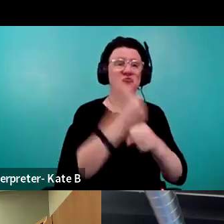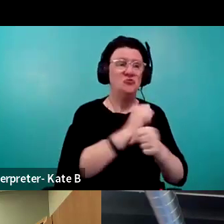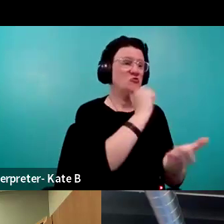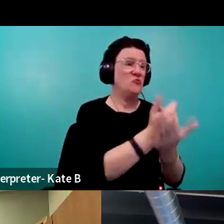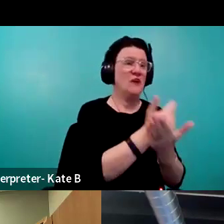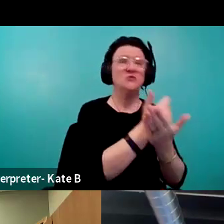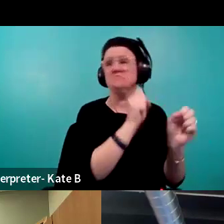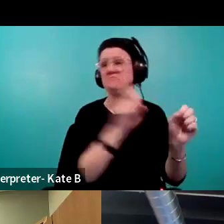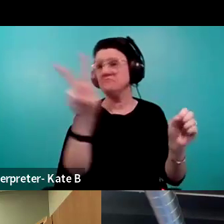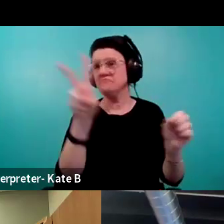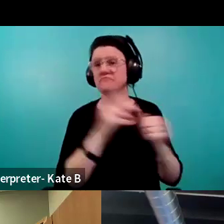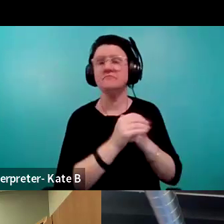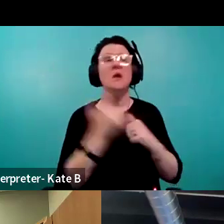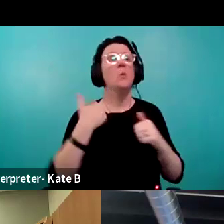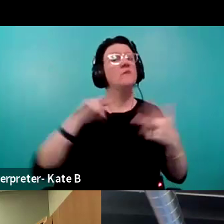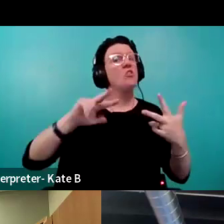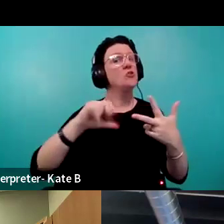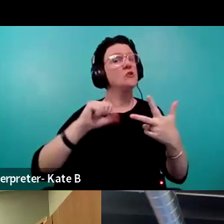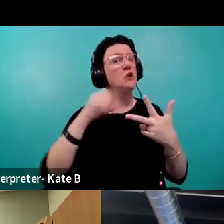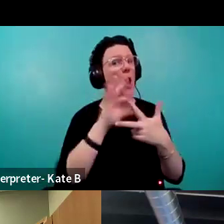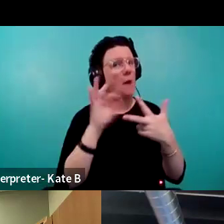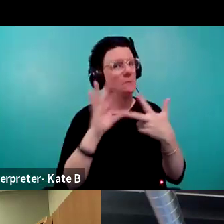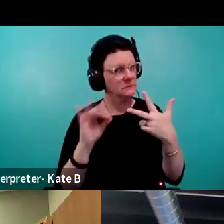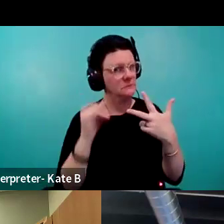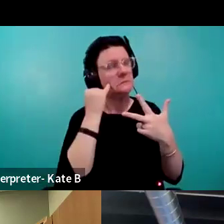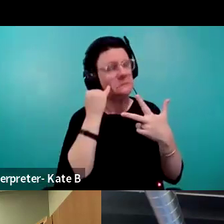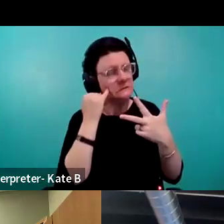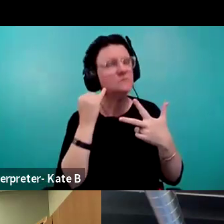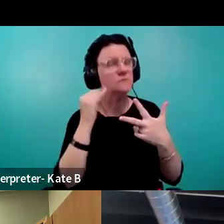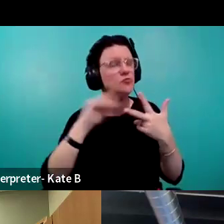years. We do have a 3rd-year option that some have